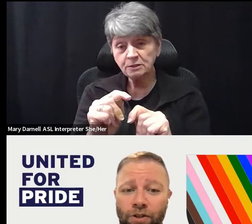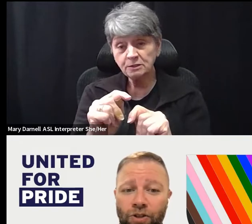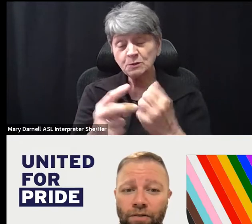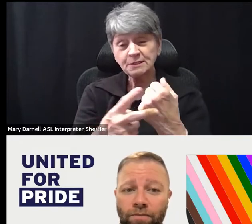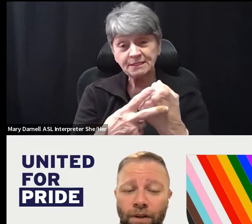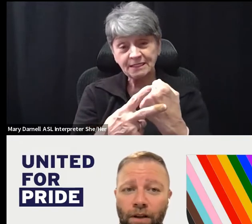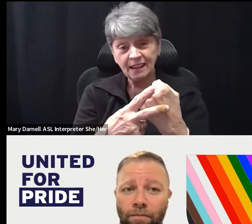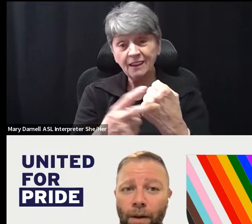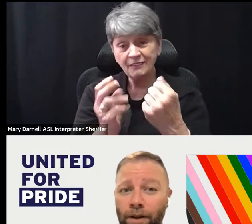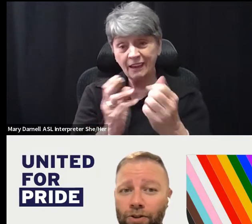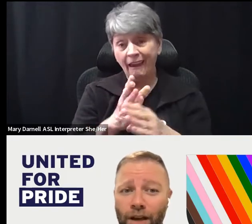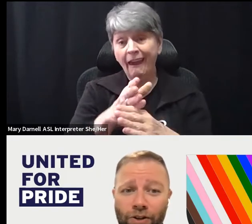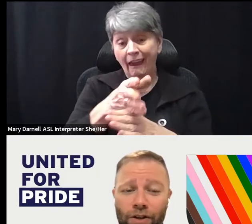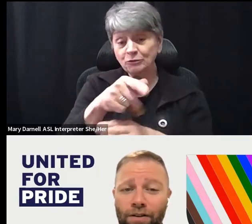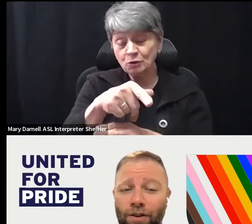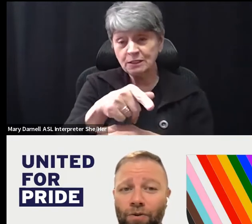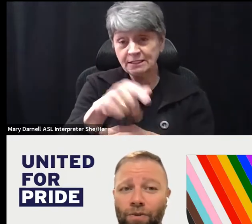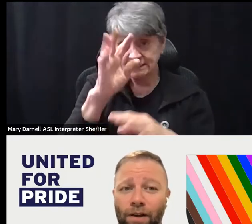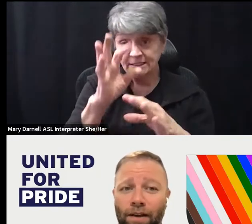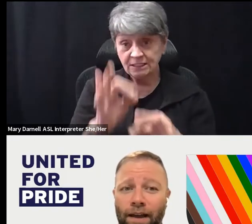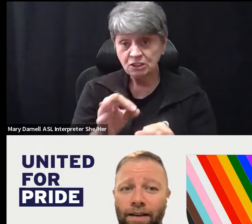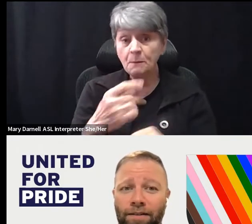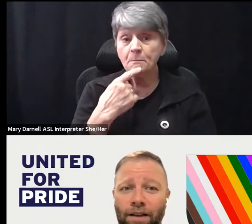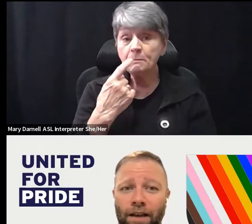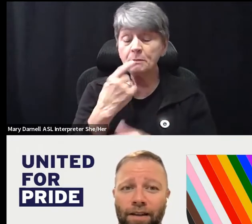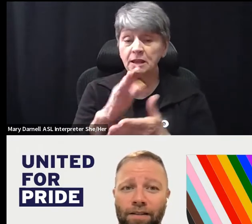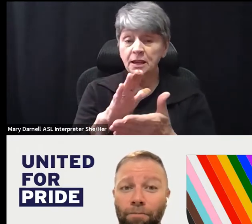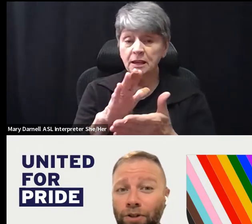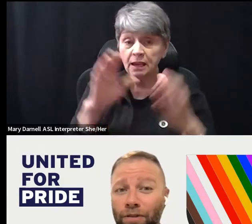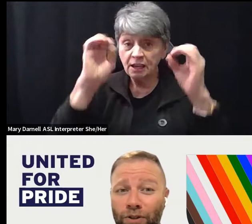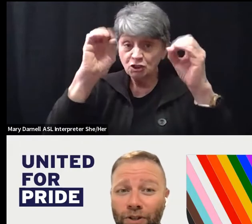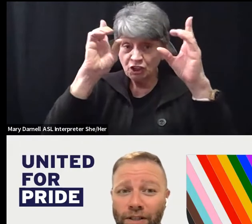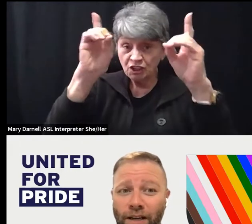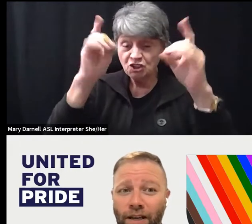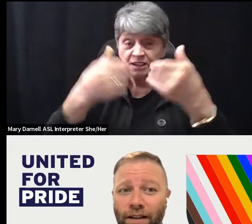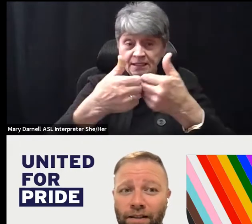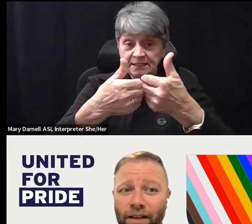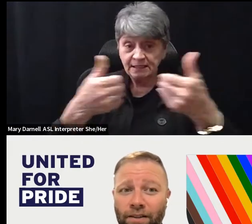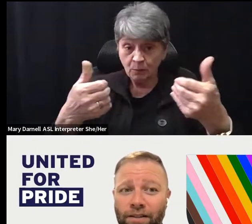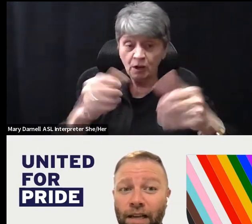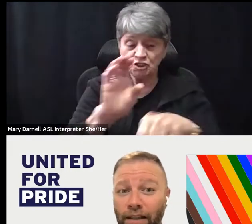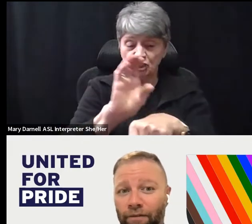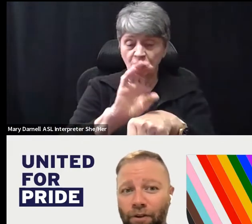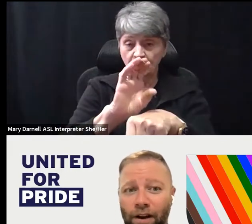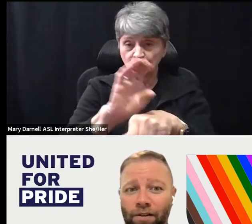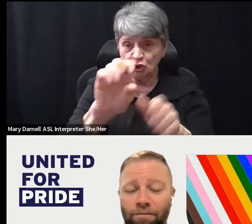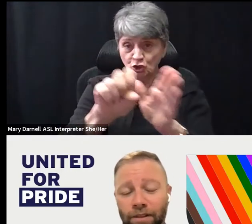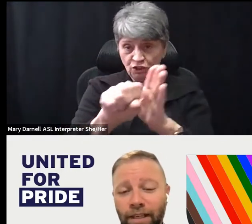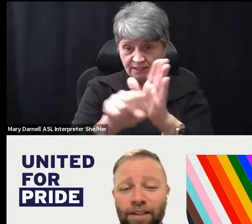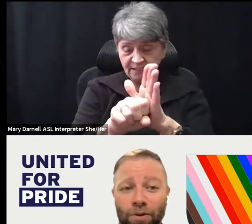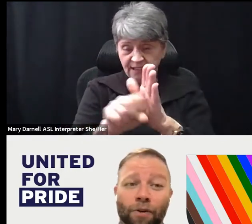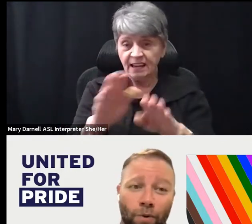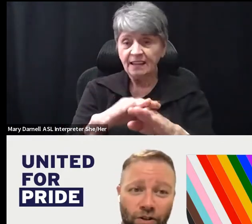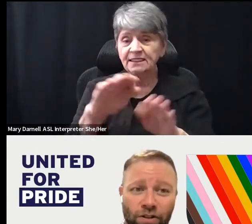this decision, public education, you know, and separation of church and state at the state level? And I'll